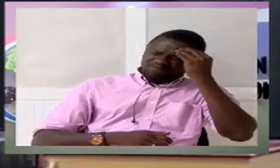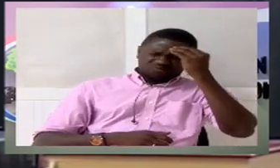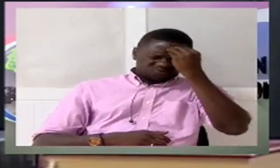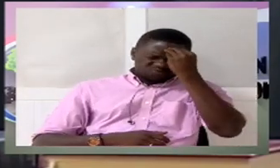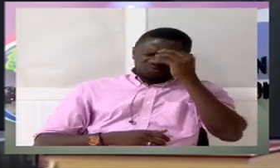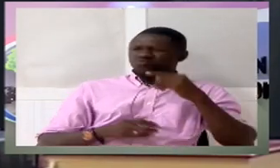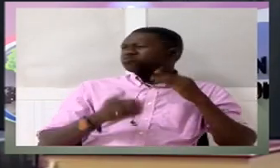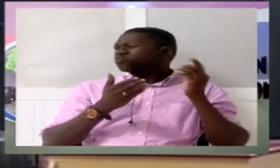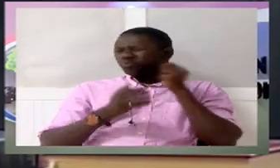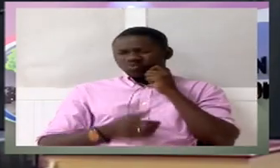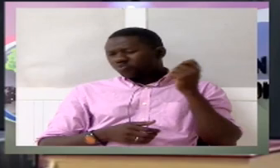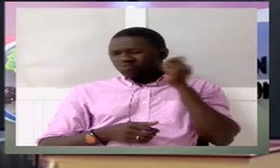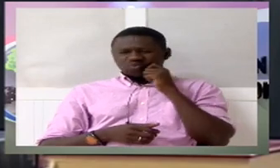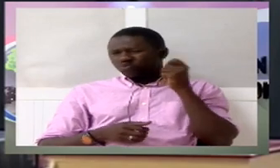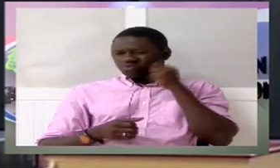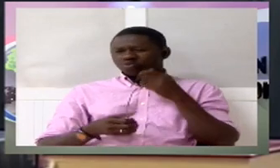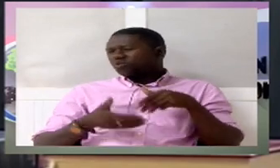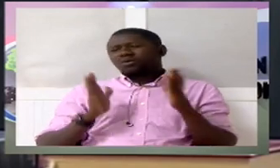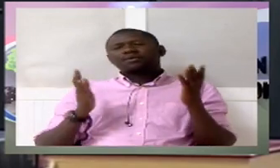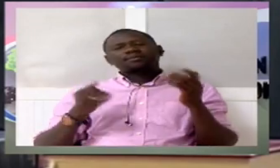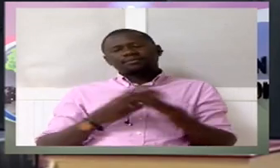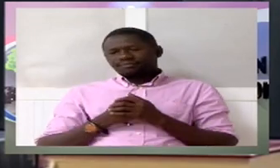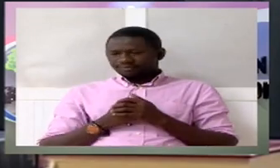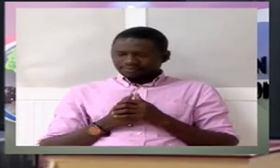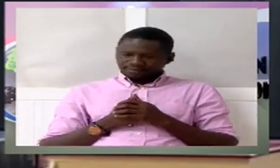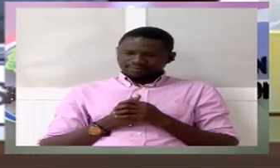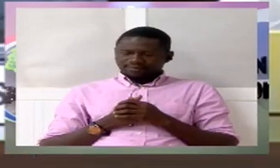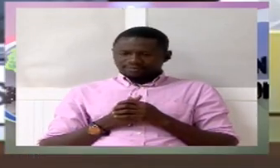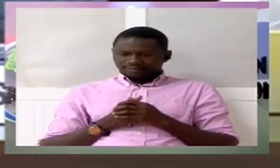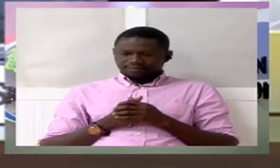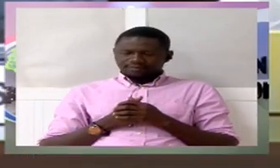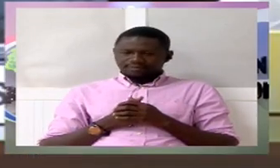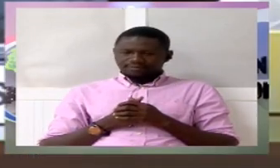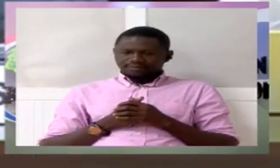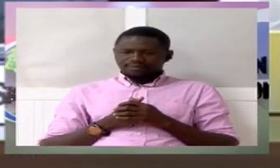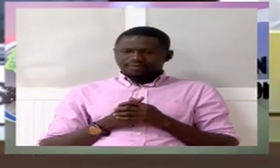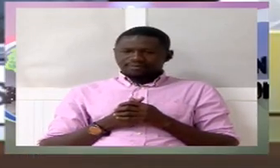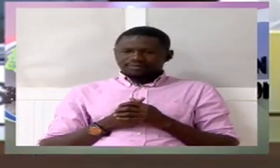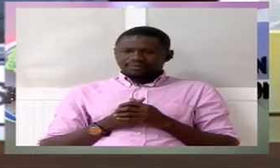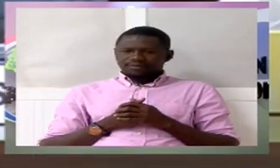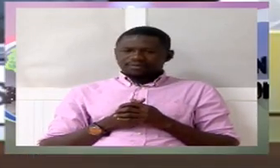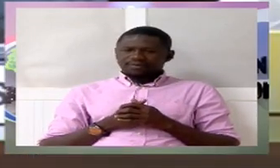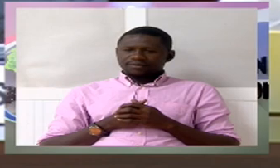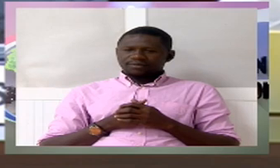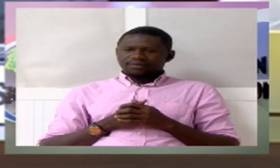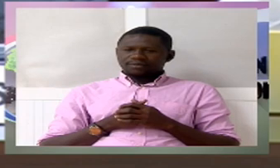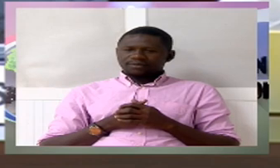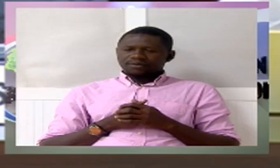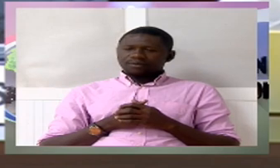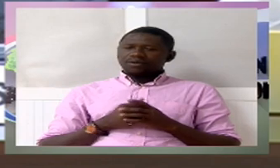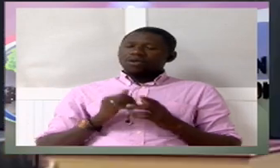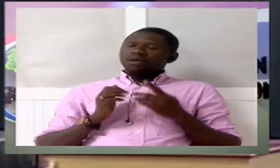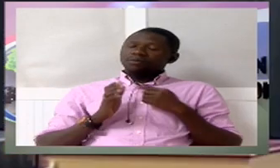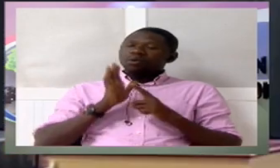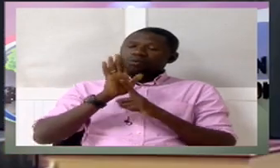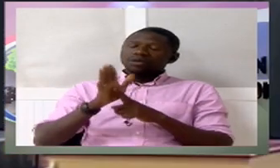ning jusu dimin men kan soro wati ni wati. When I finished the 4 months 10 days morning. Biringan